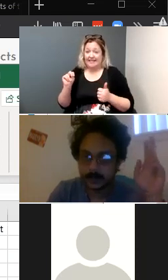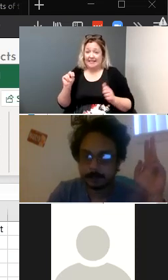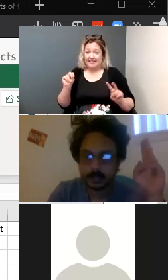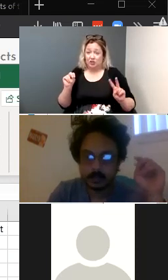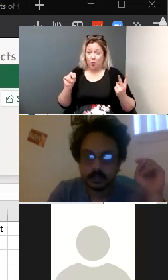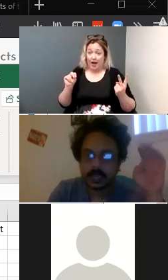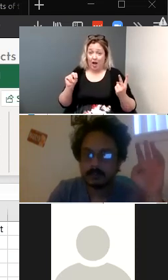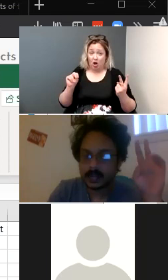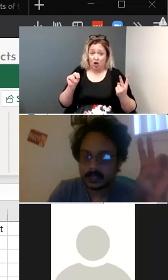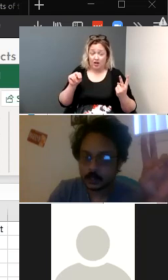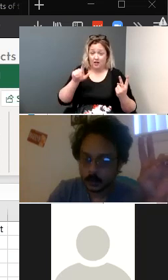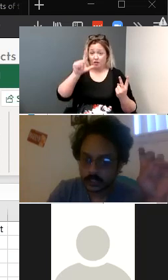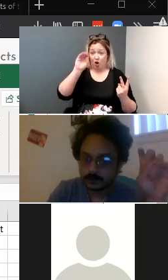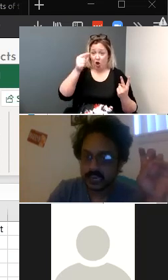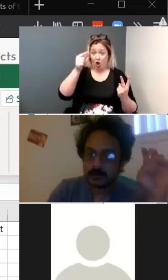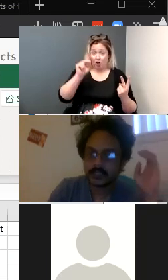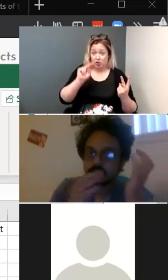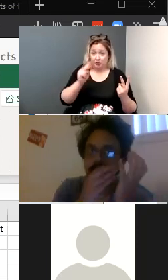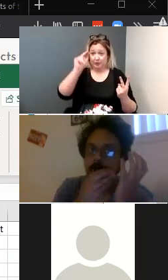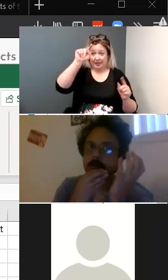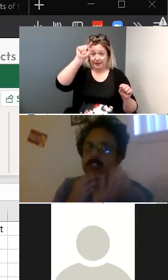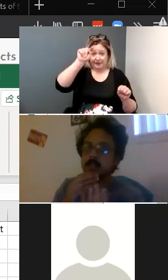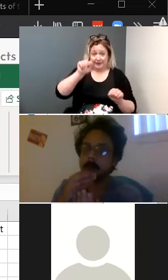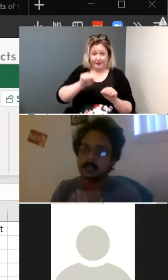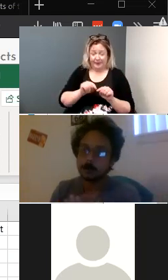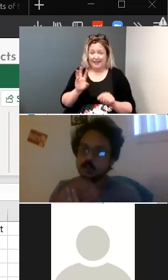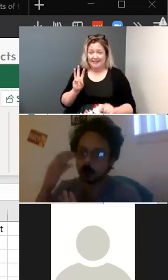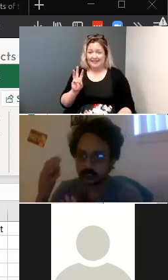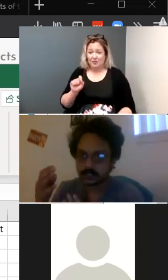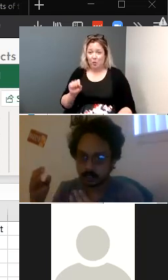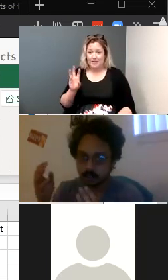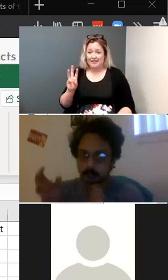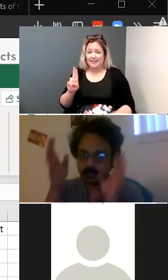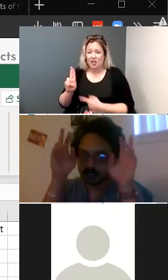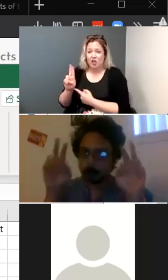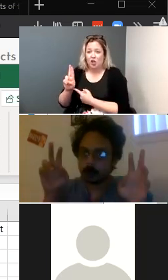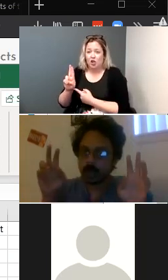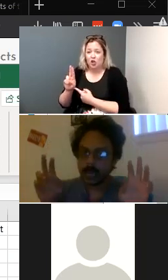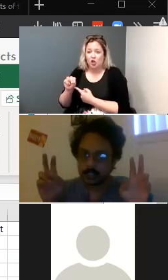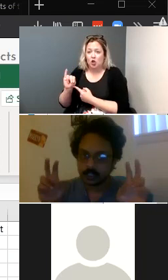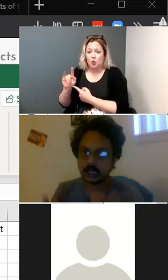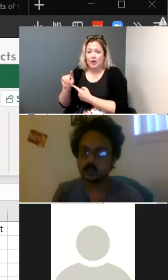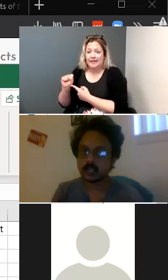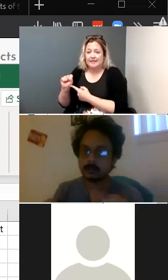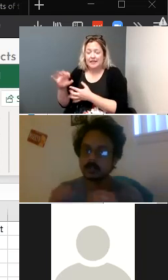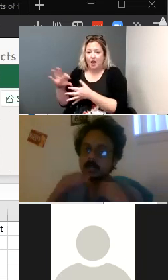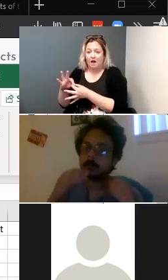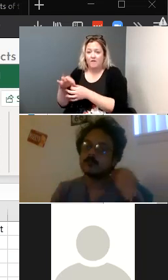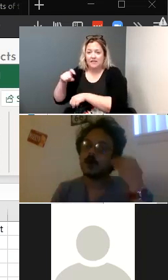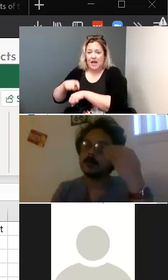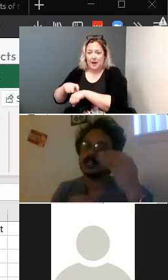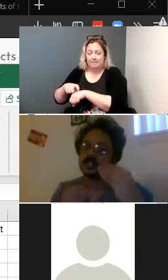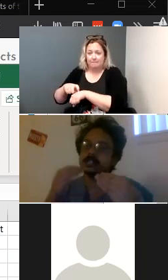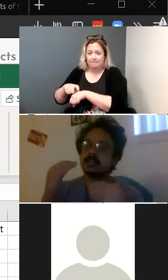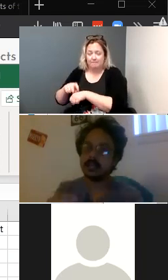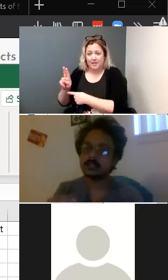units of time. And when I say units of time, essentially it means it depends upon your processor, but the number of, I'm generally talking about the number